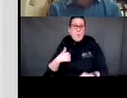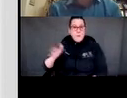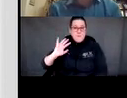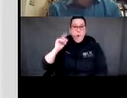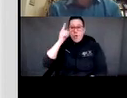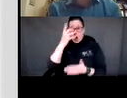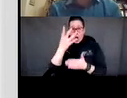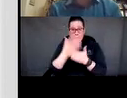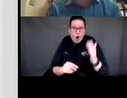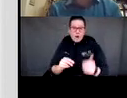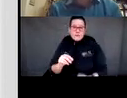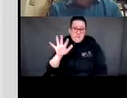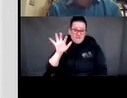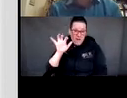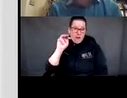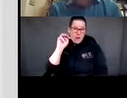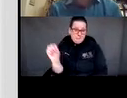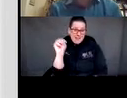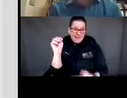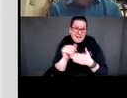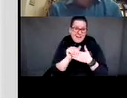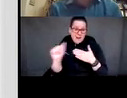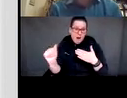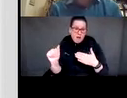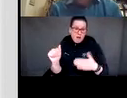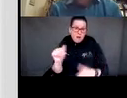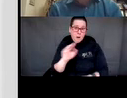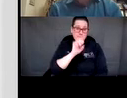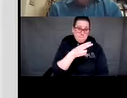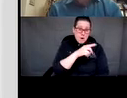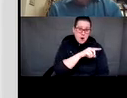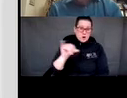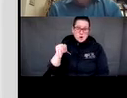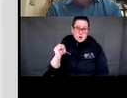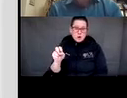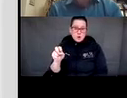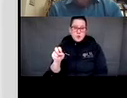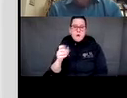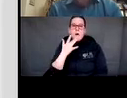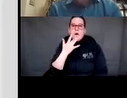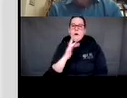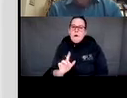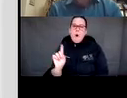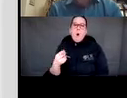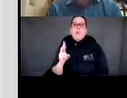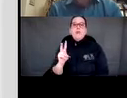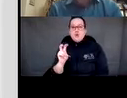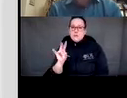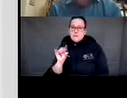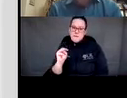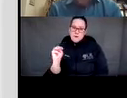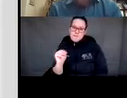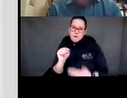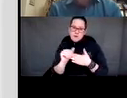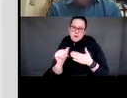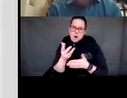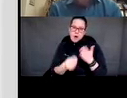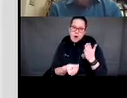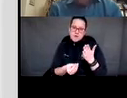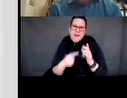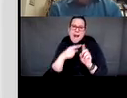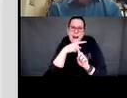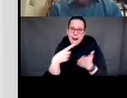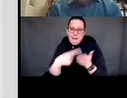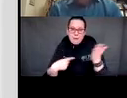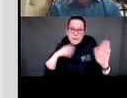revenue loss of almost $500 million from March to June. It only wound up being $270 million, so about half of what we were